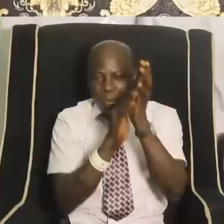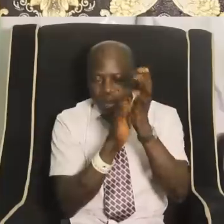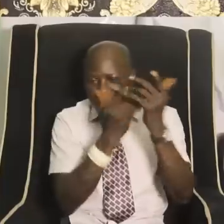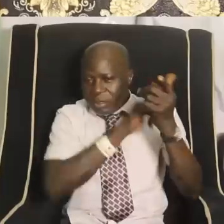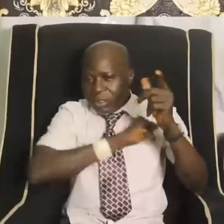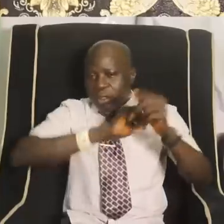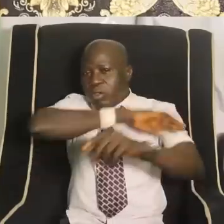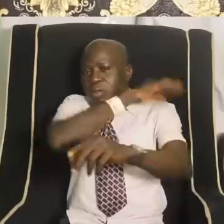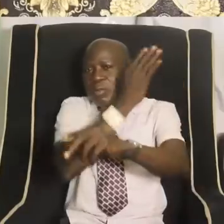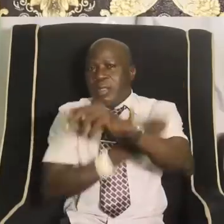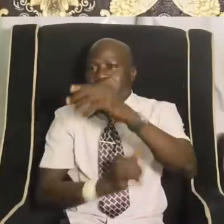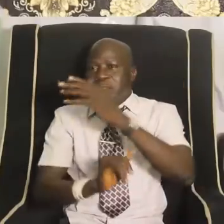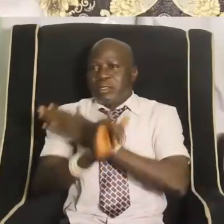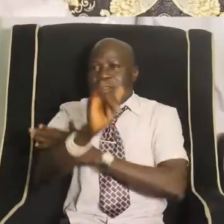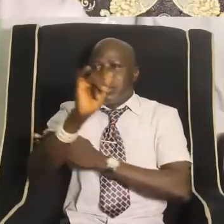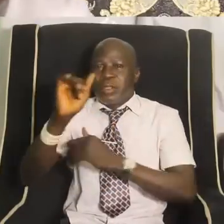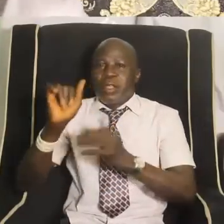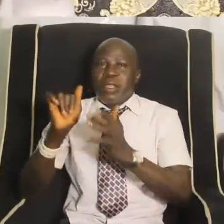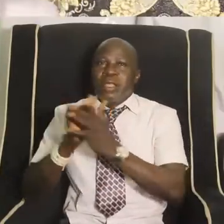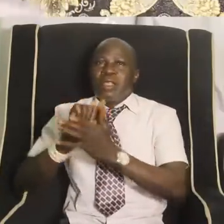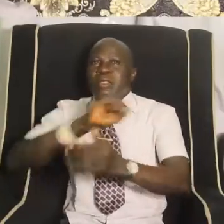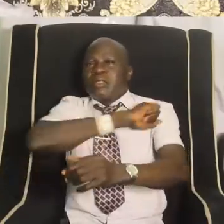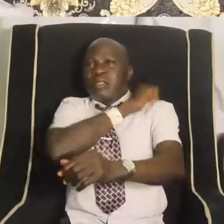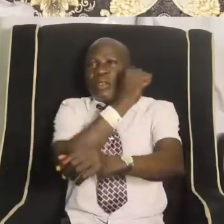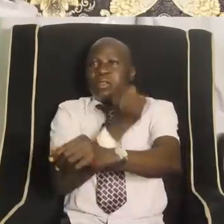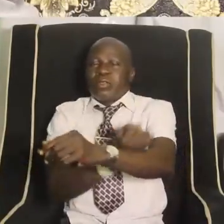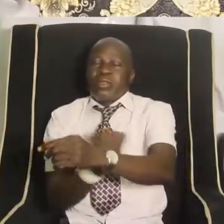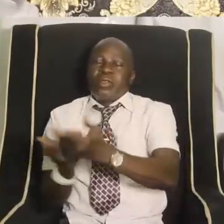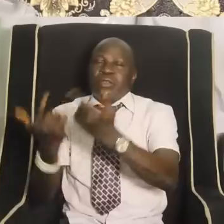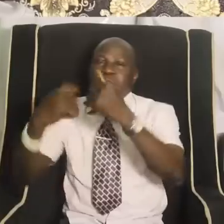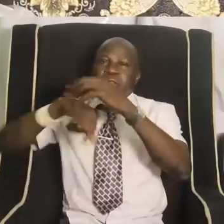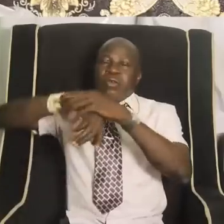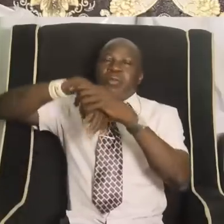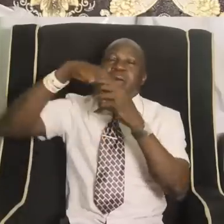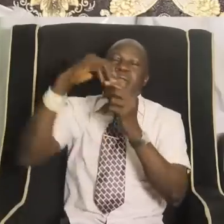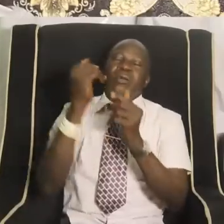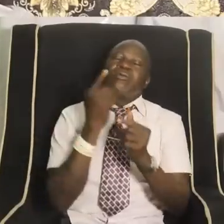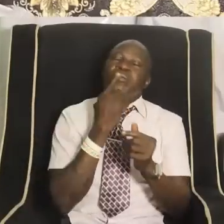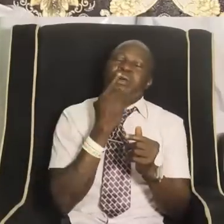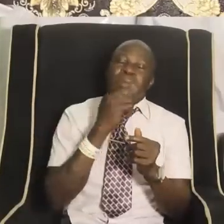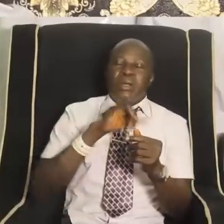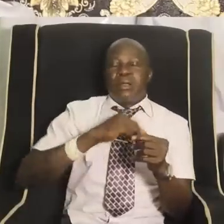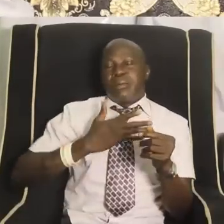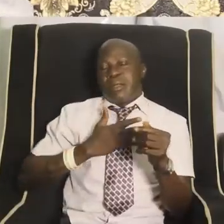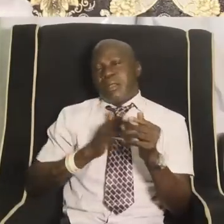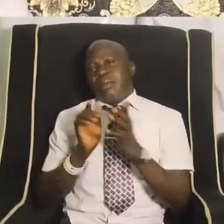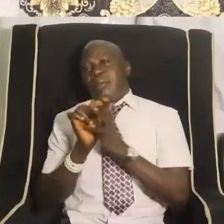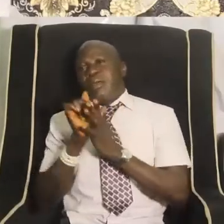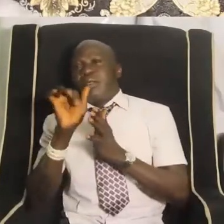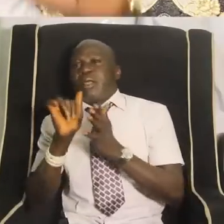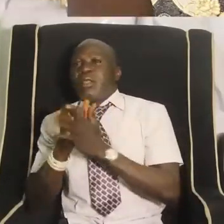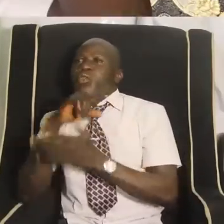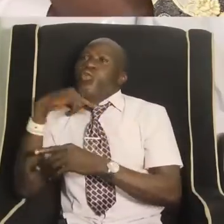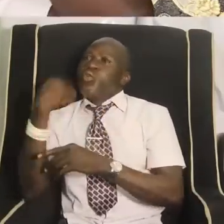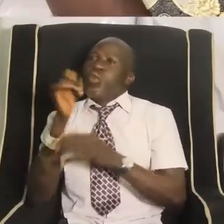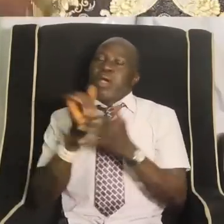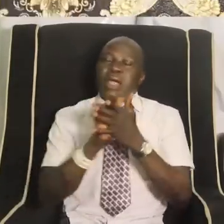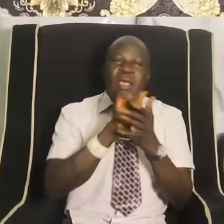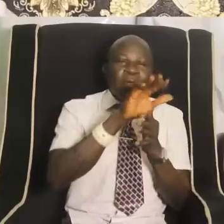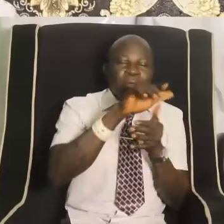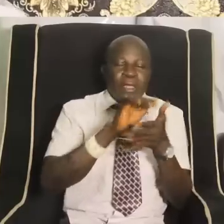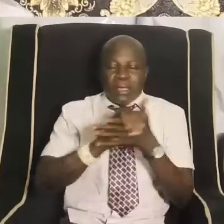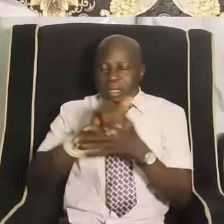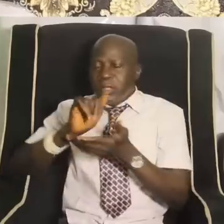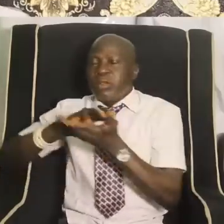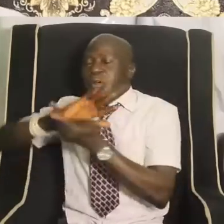the Almighty God. Ni aseti eno me jade. Authority comes out from my mouth. Eyin ti ileri ogo nbe